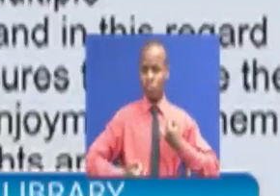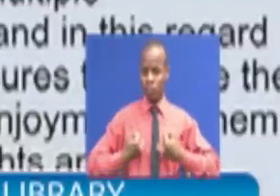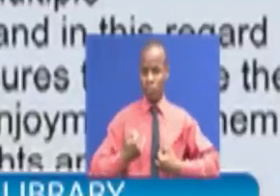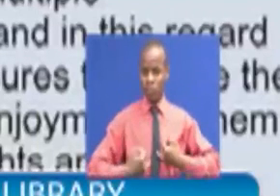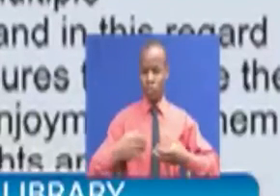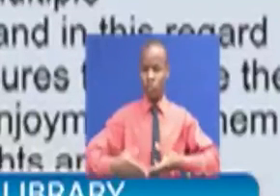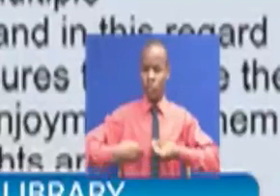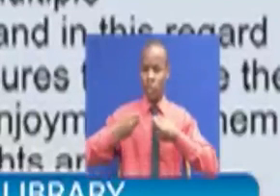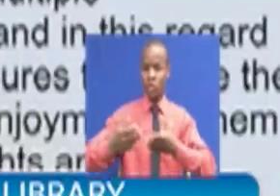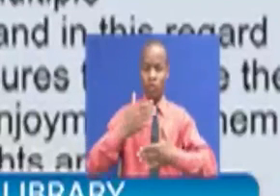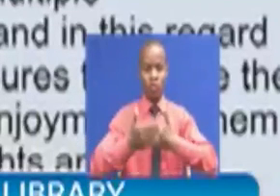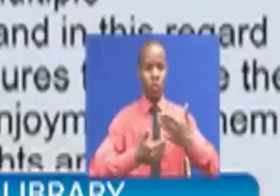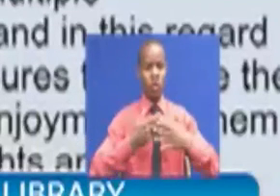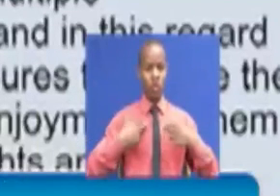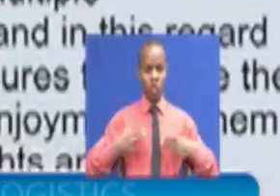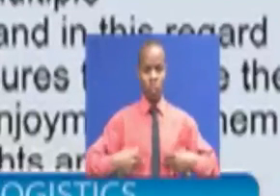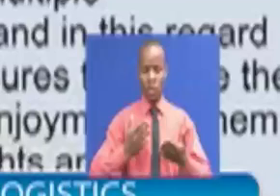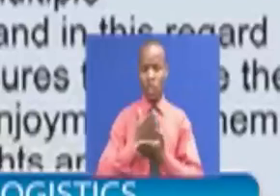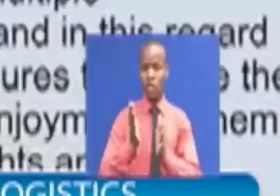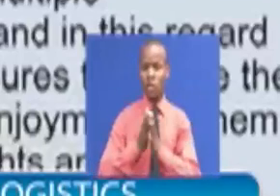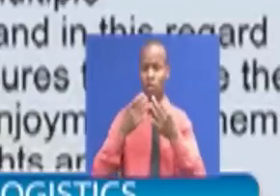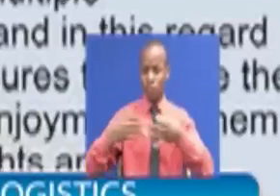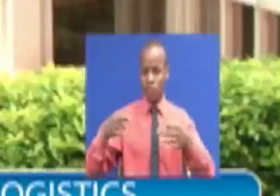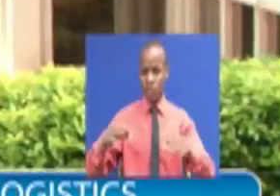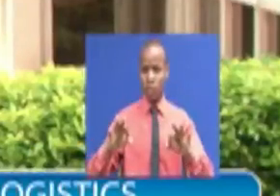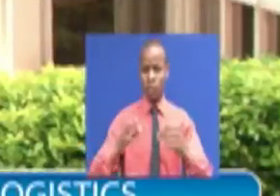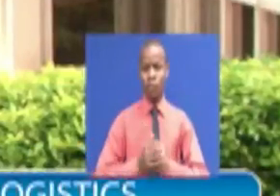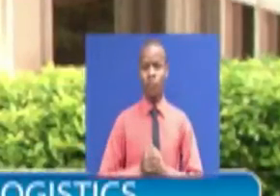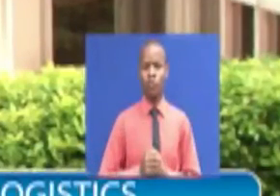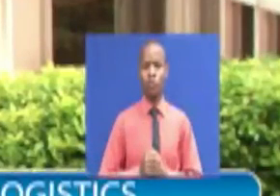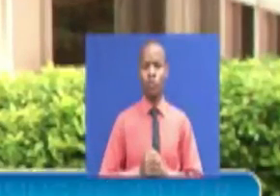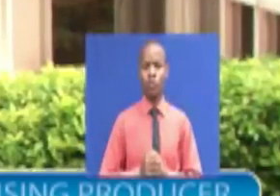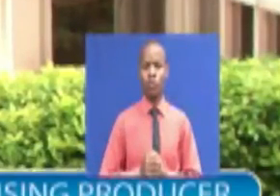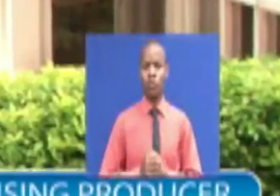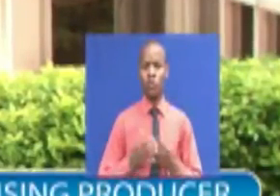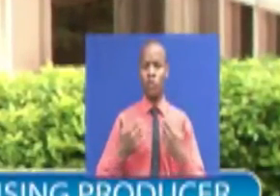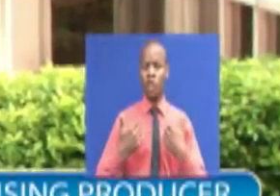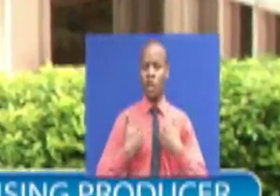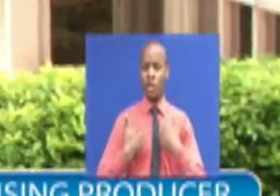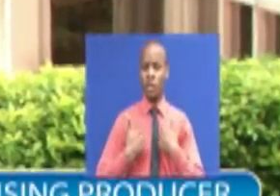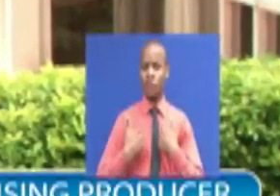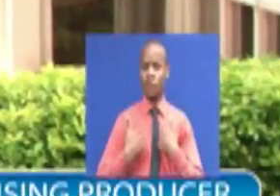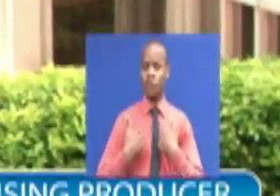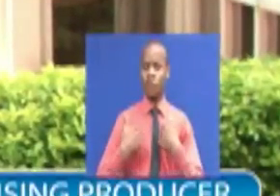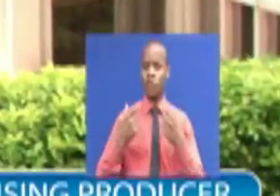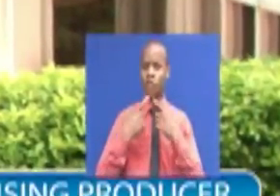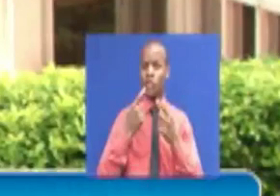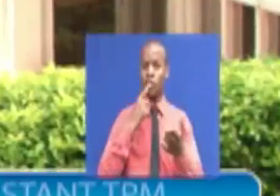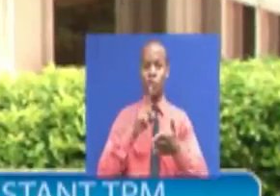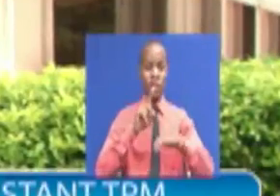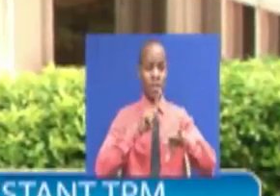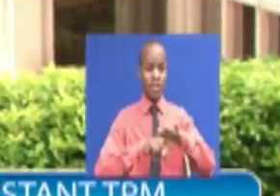them of all human rights and fundamental freedoms. There is this Swahili saying that goes, kilicho na